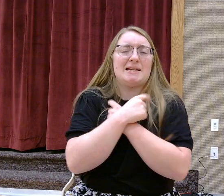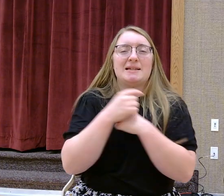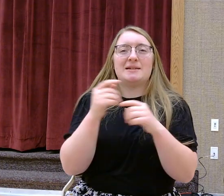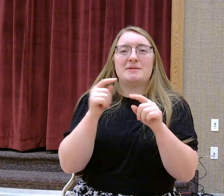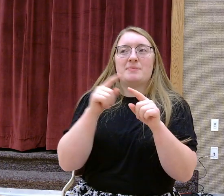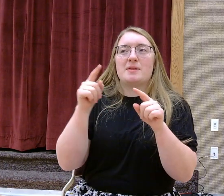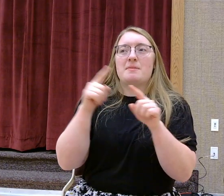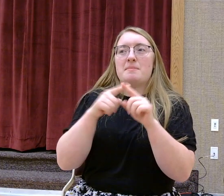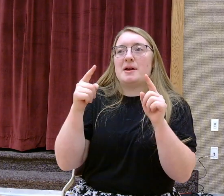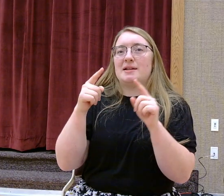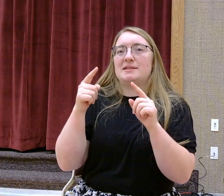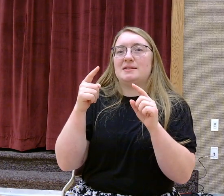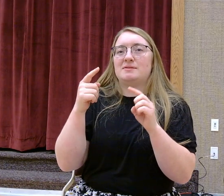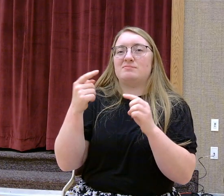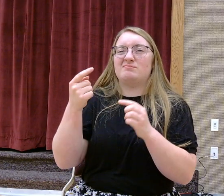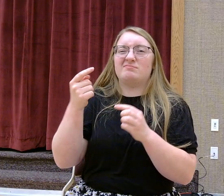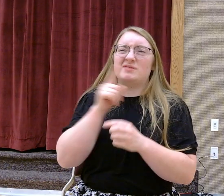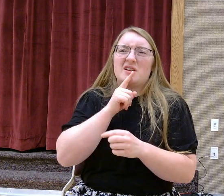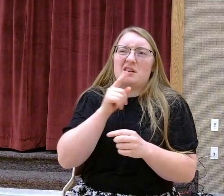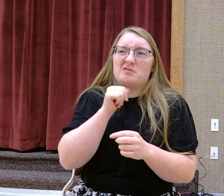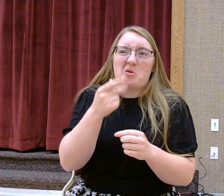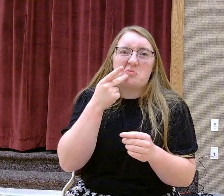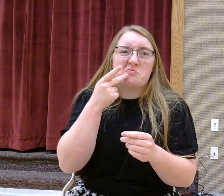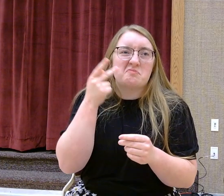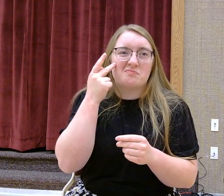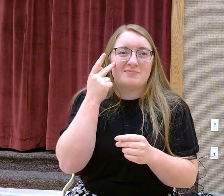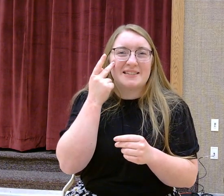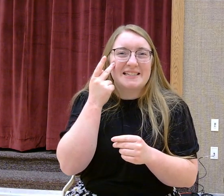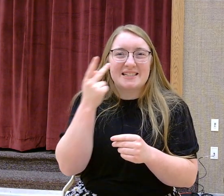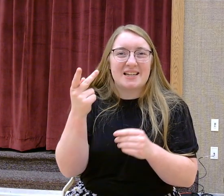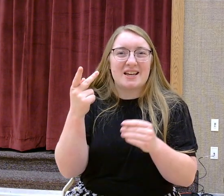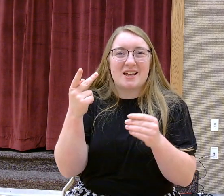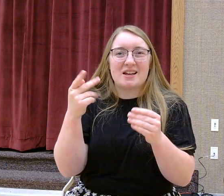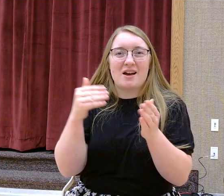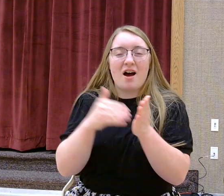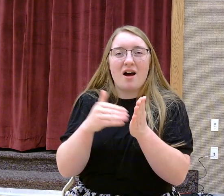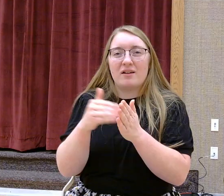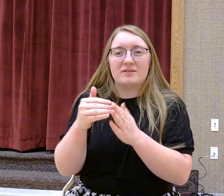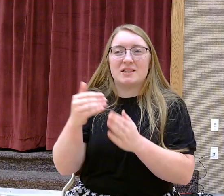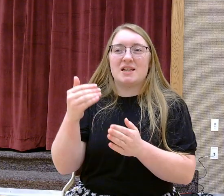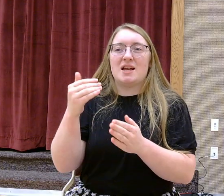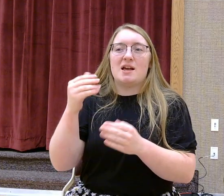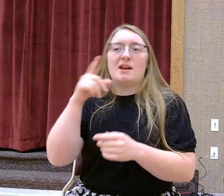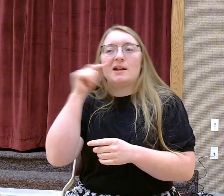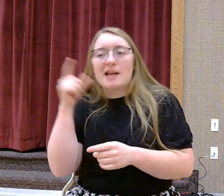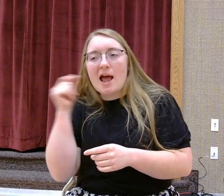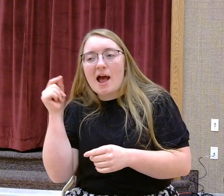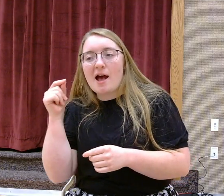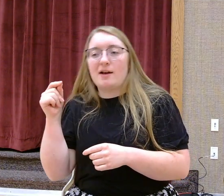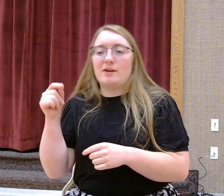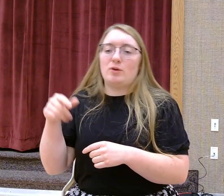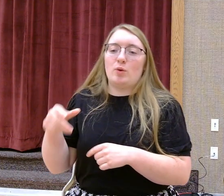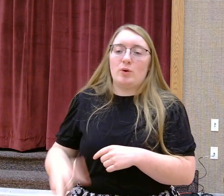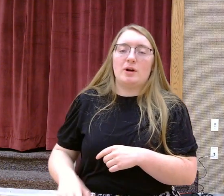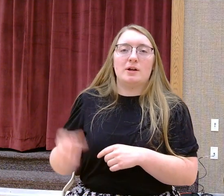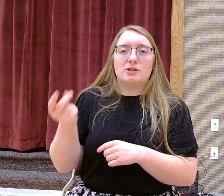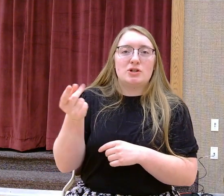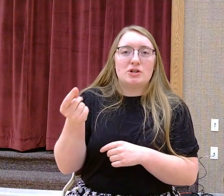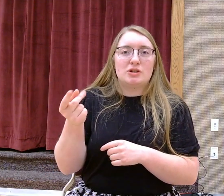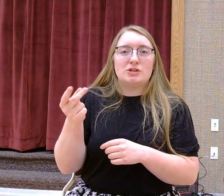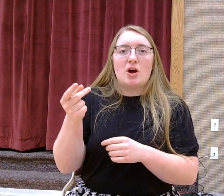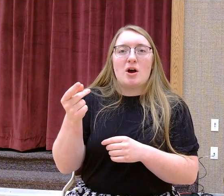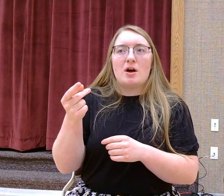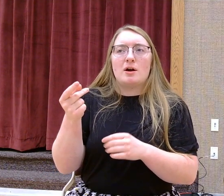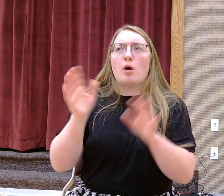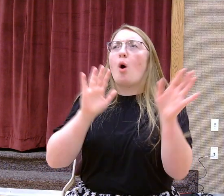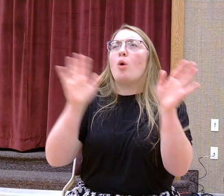out, think they're going to get tetanus from a dog or a cat, unless that dog is rabid and you know. I'm talking rabies. Sorry,